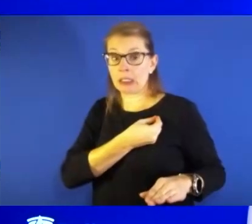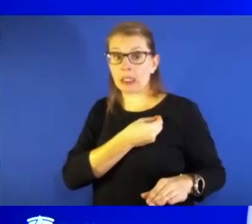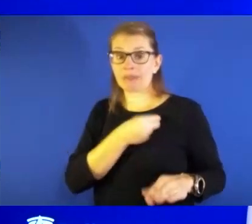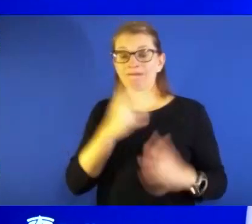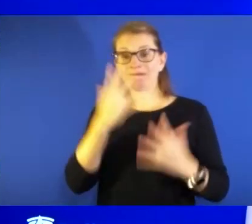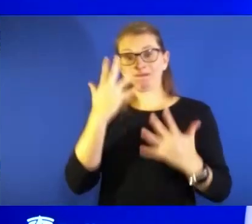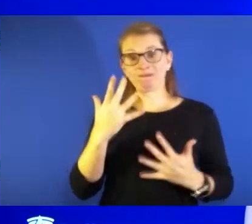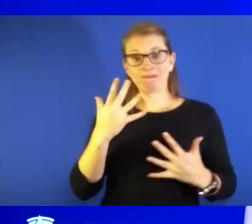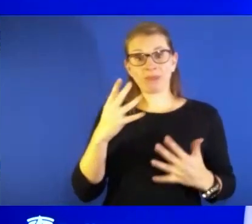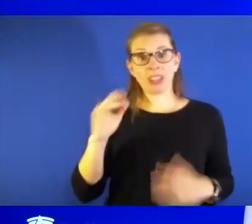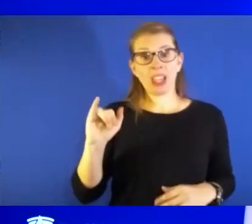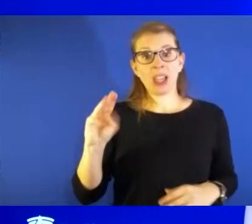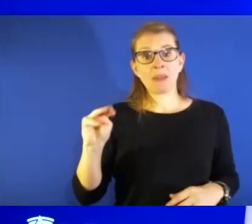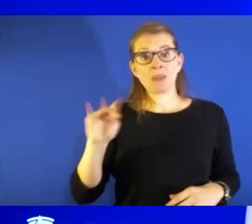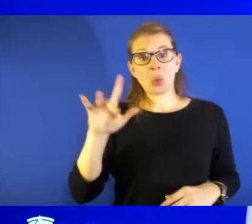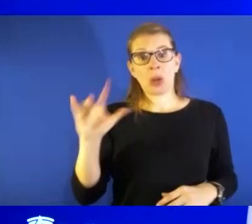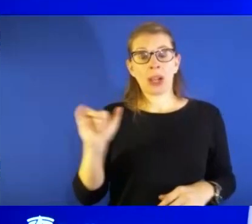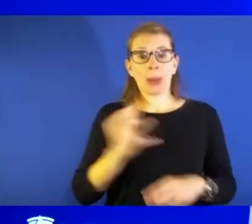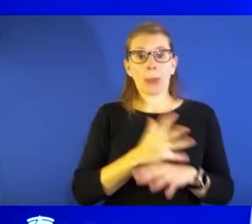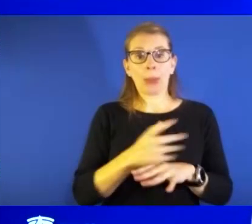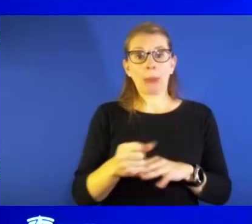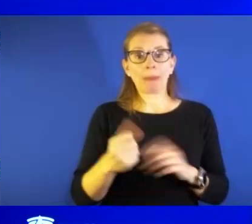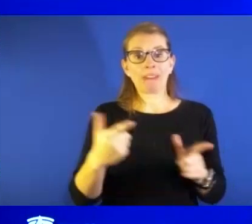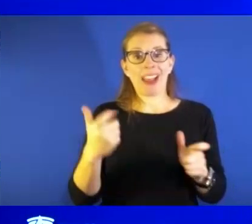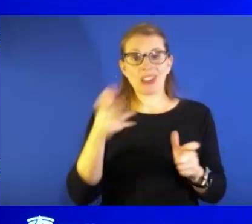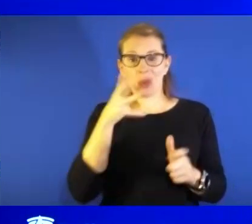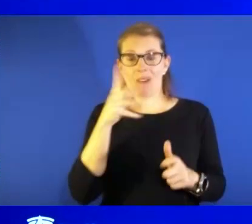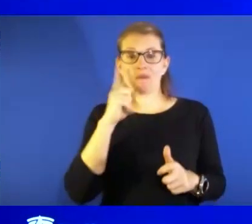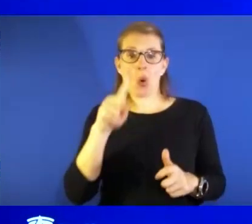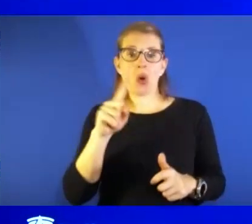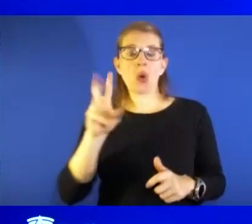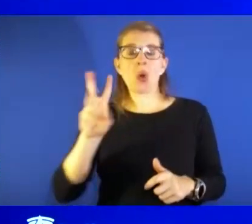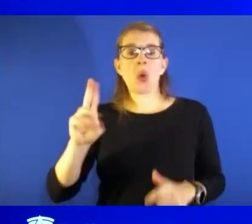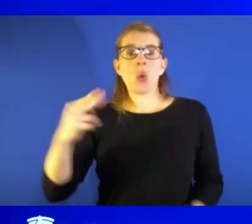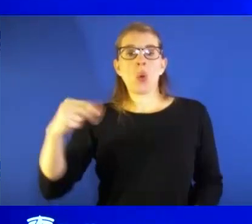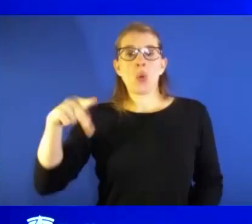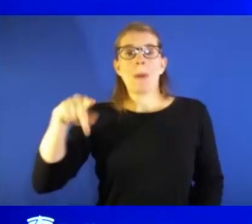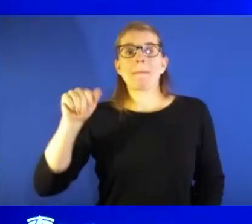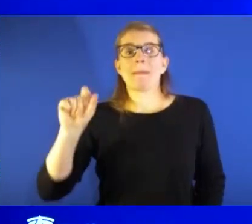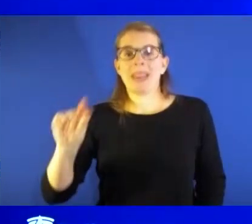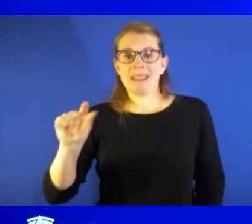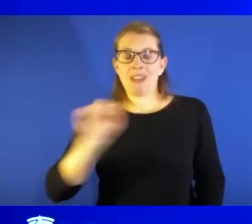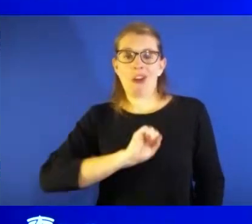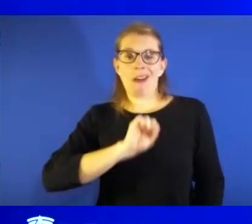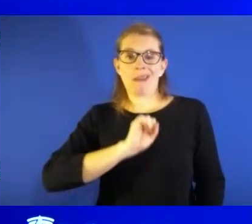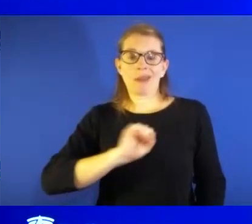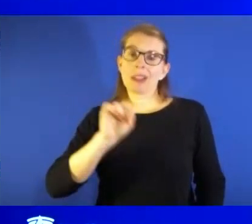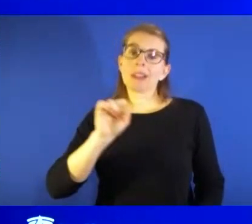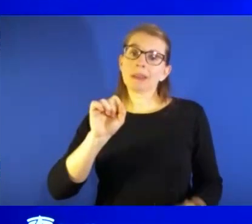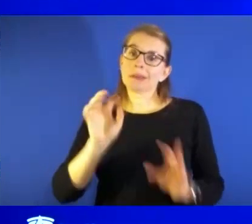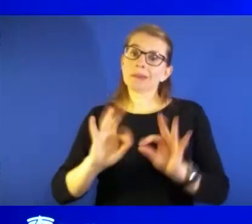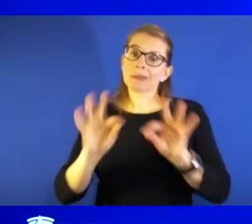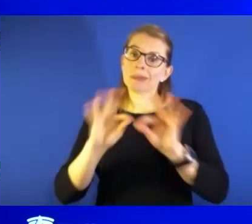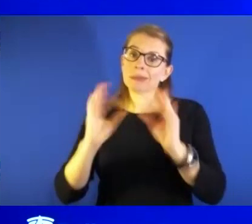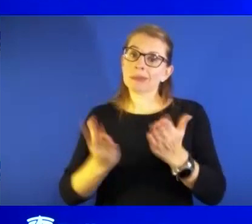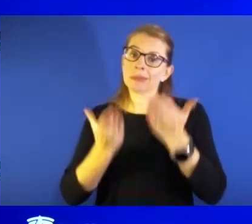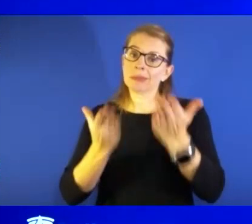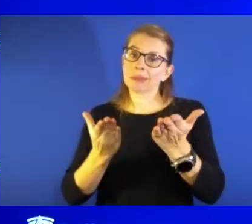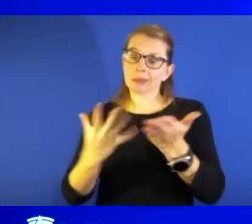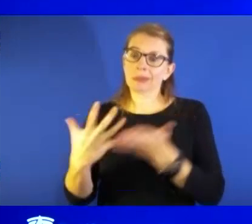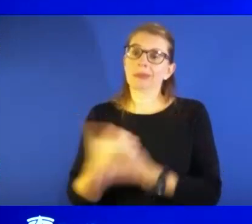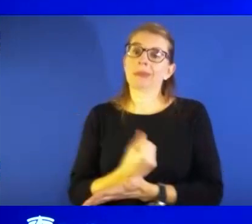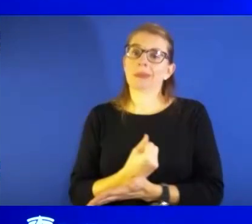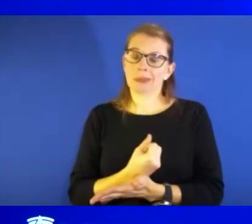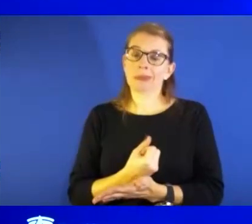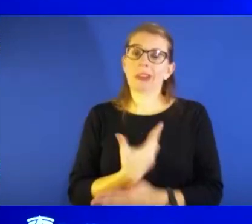is fairly fast waning for whooping cough. So it is very important and it is recommended to get